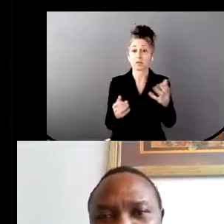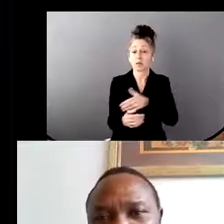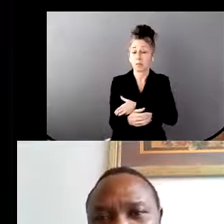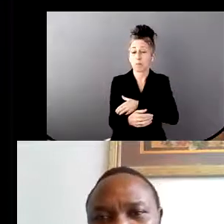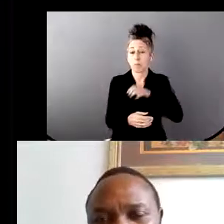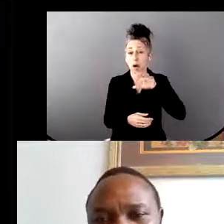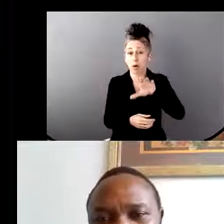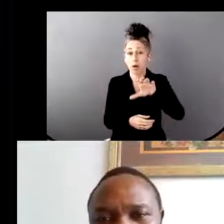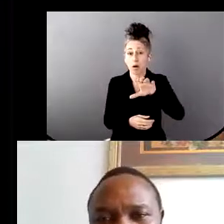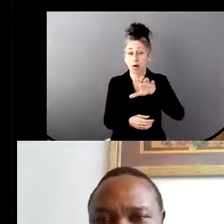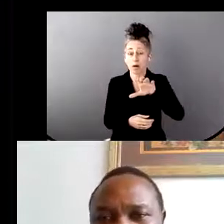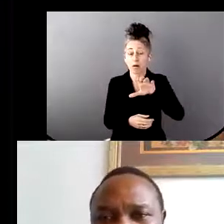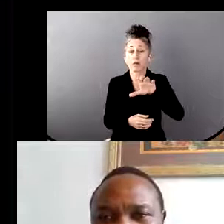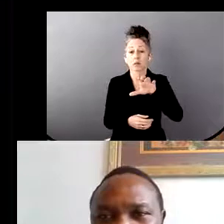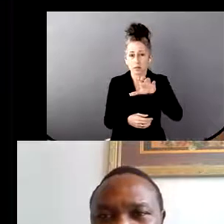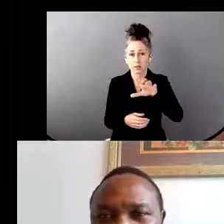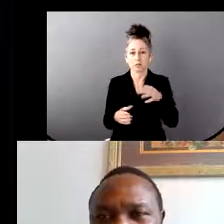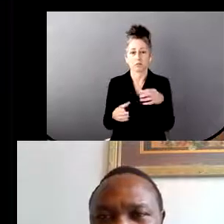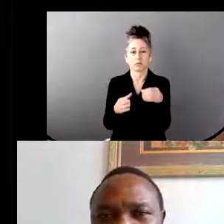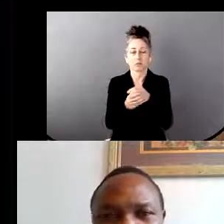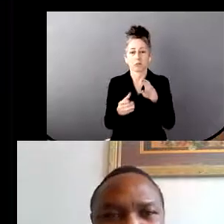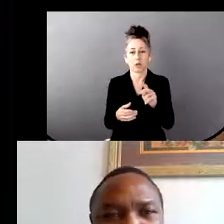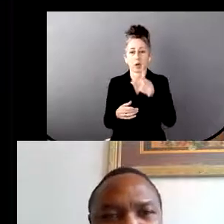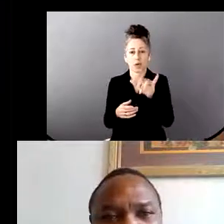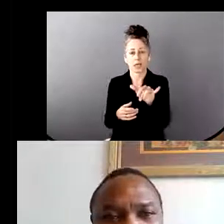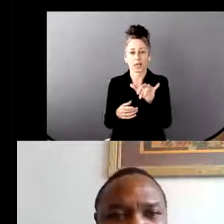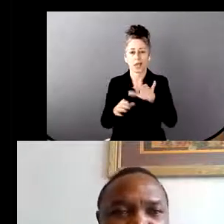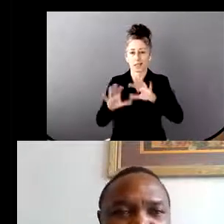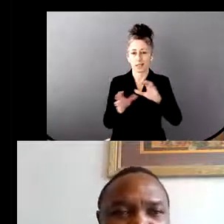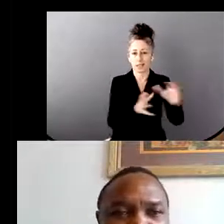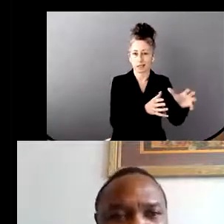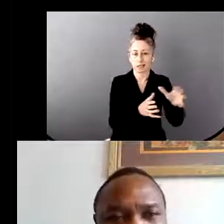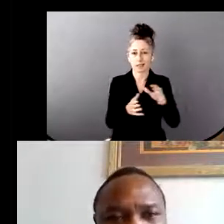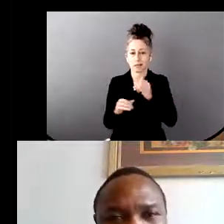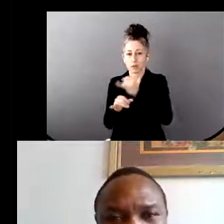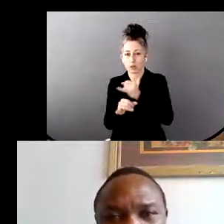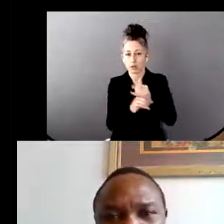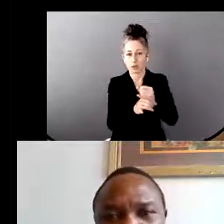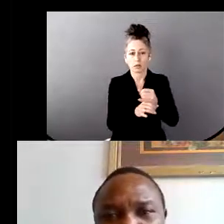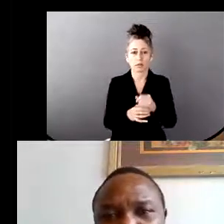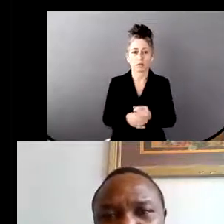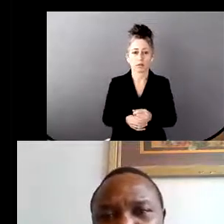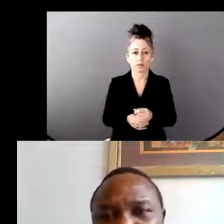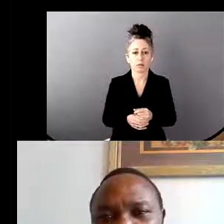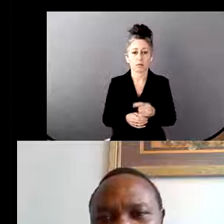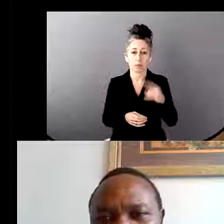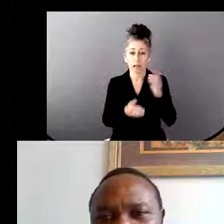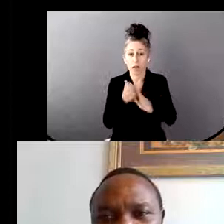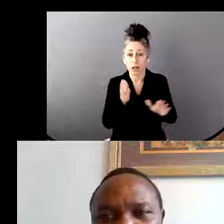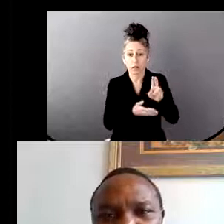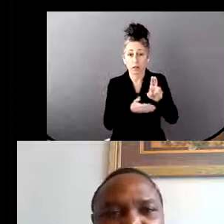serving institutions, and sometimes referred to as minority entities. That's to include historically Black colleges and universities,